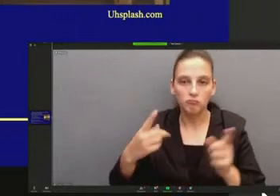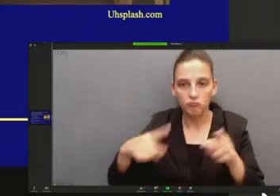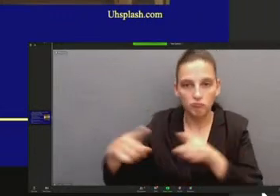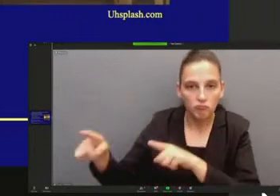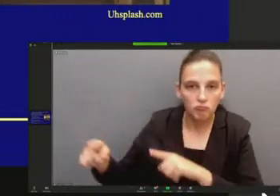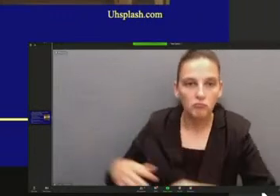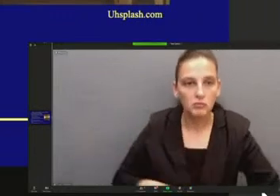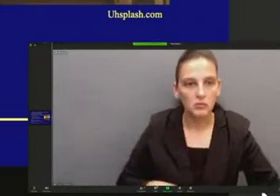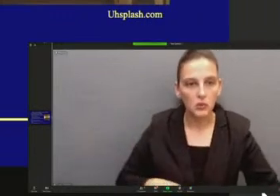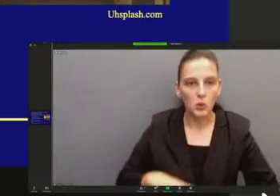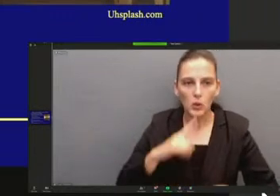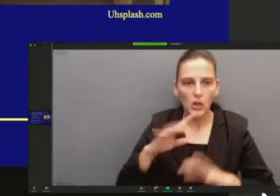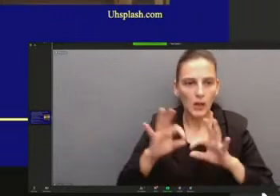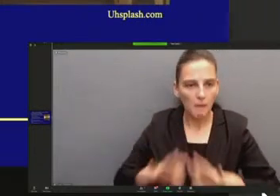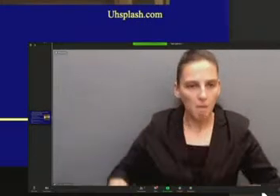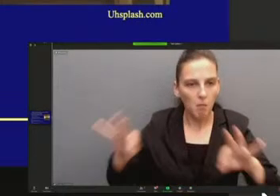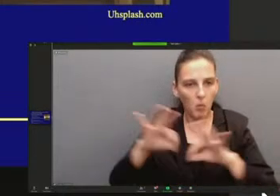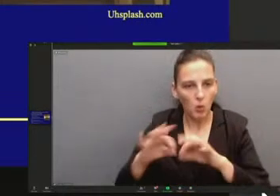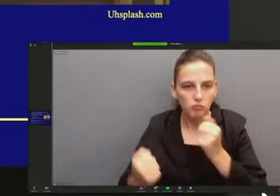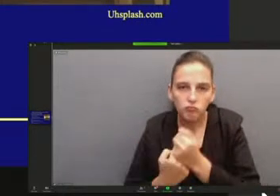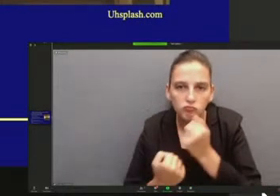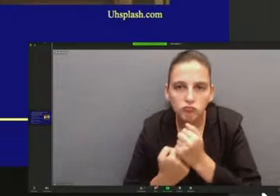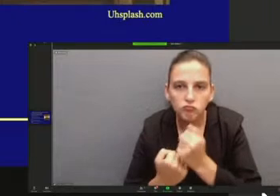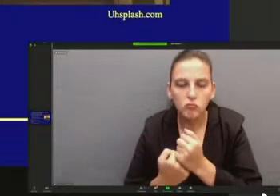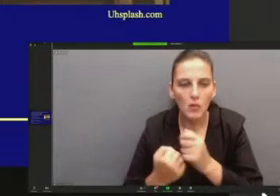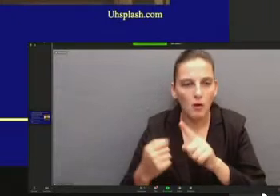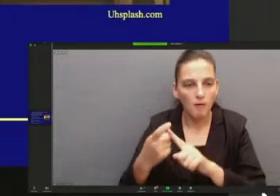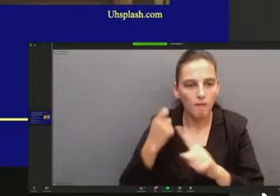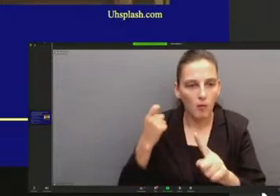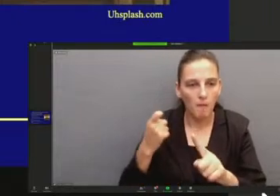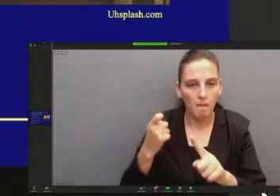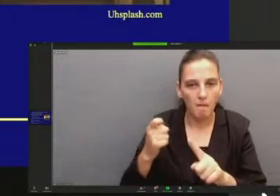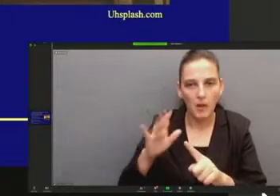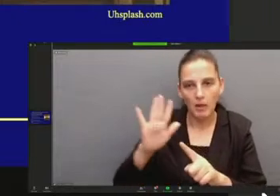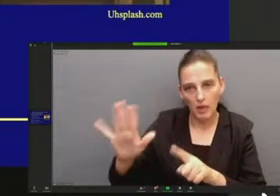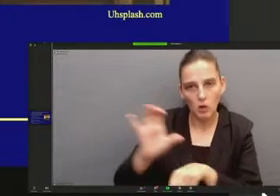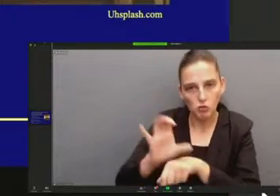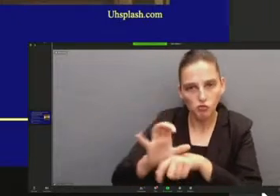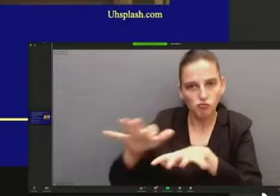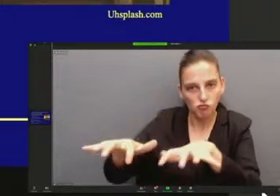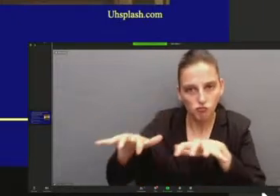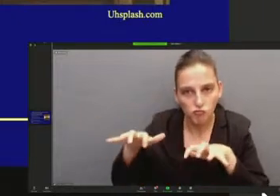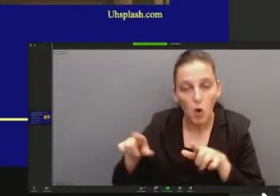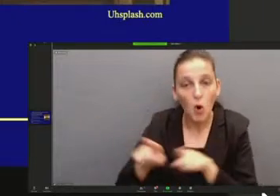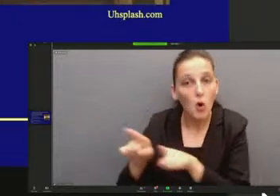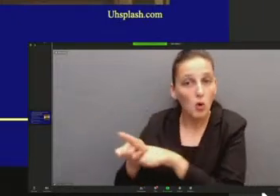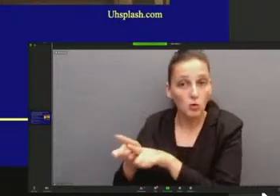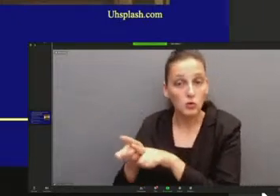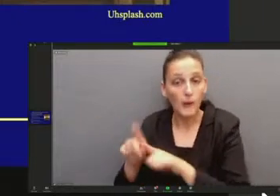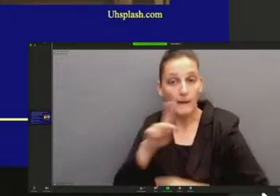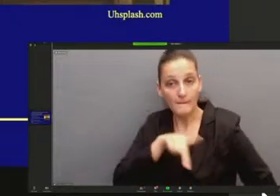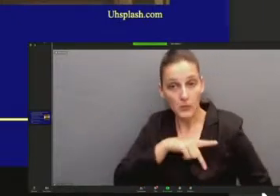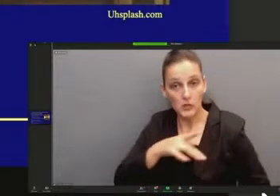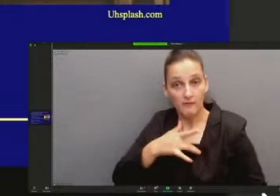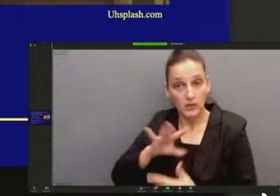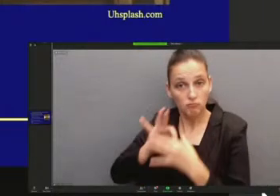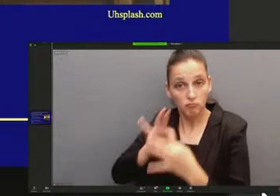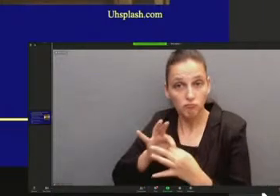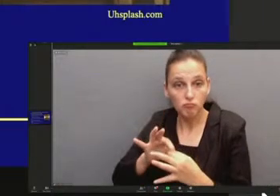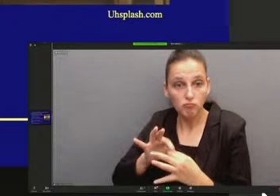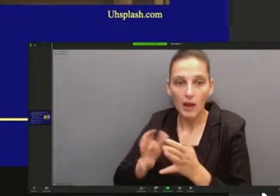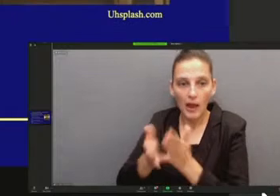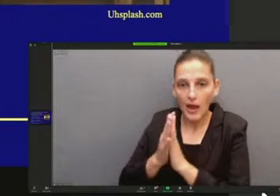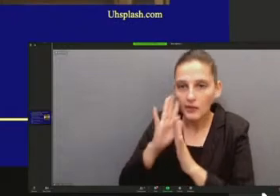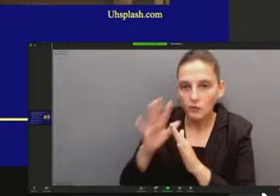influential, important support from fellow members of their congregation, as well as personal connections by seeking guidance,